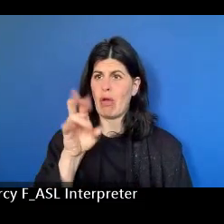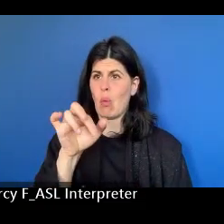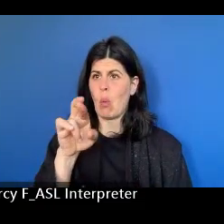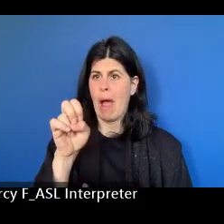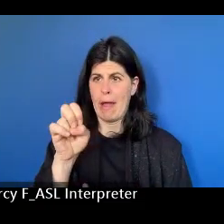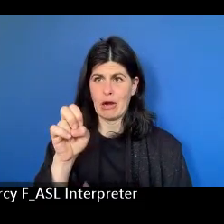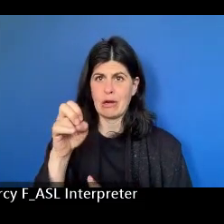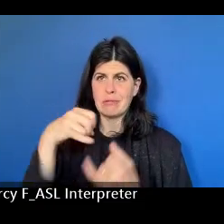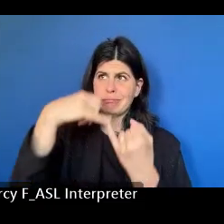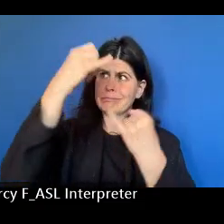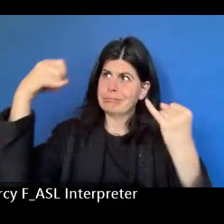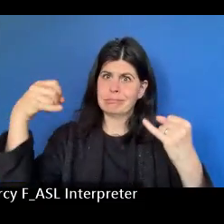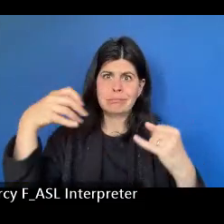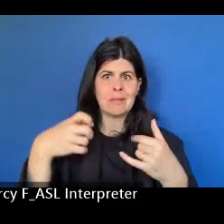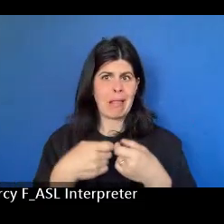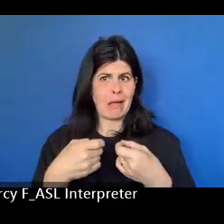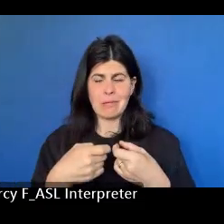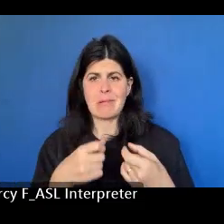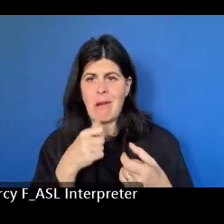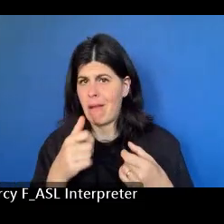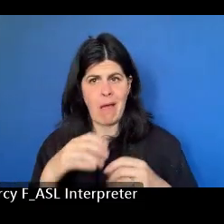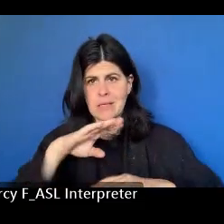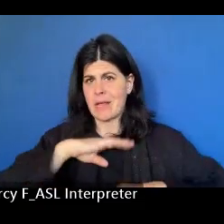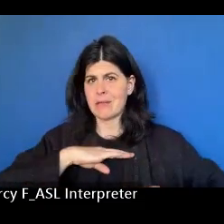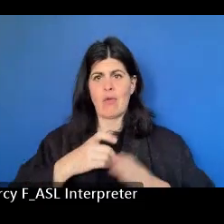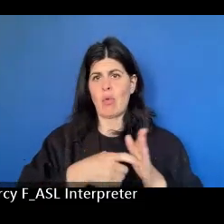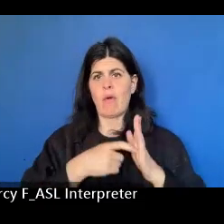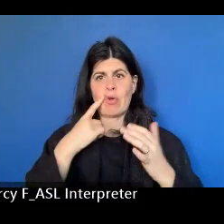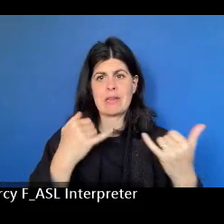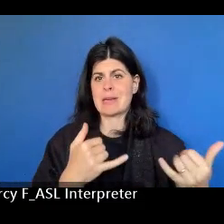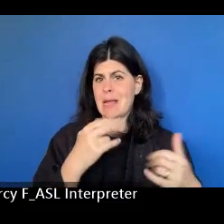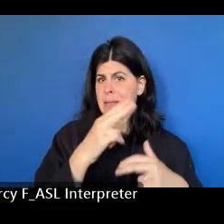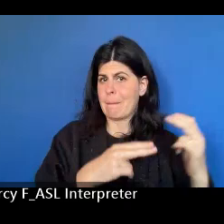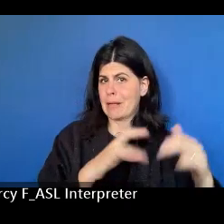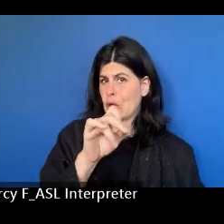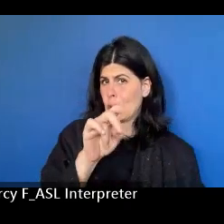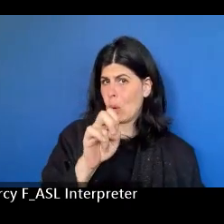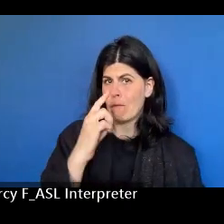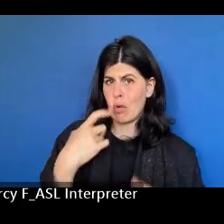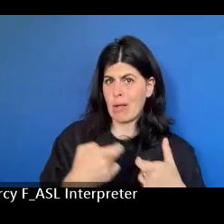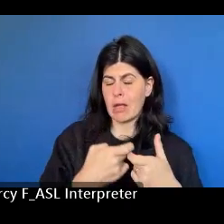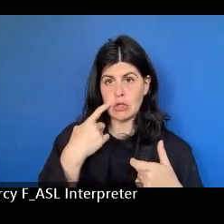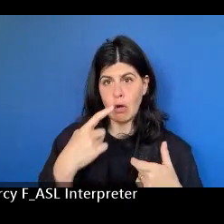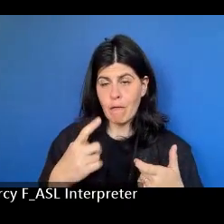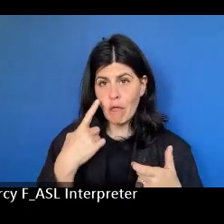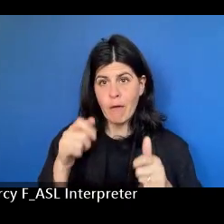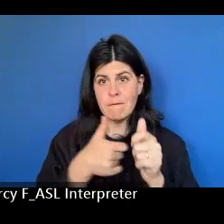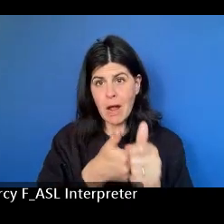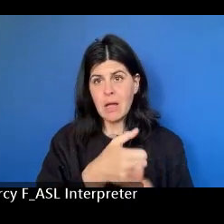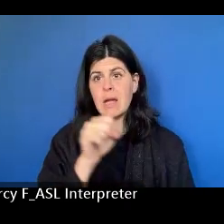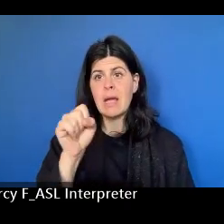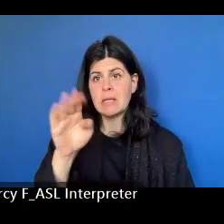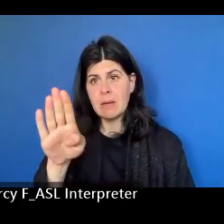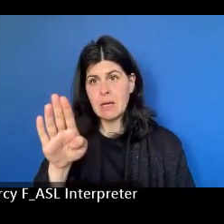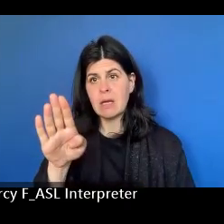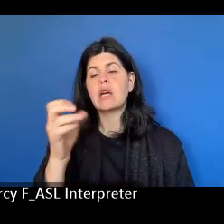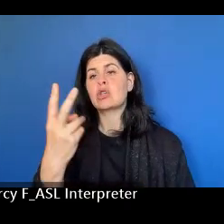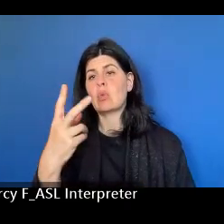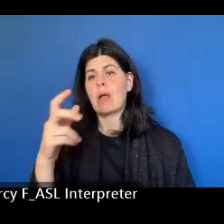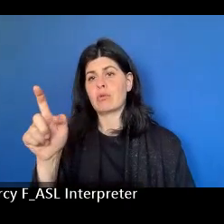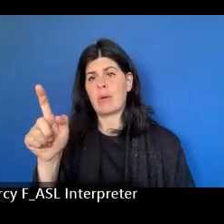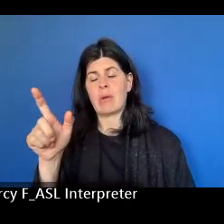the requirements of today's building code for electric. So to comply with SB 1221,